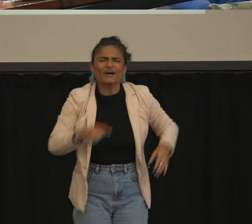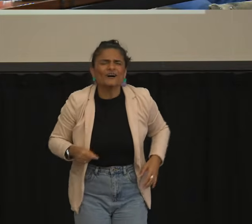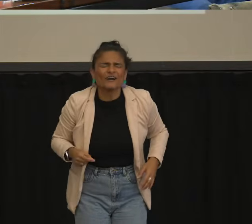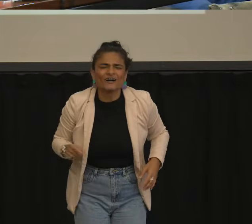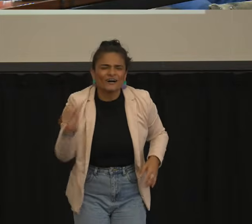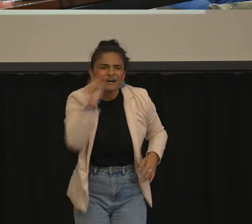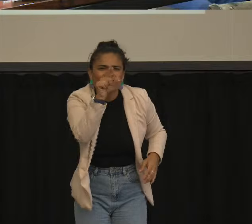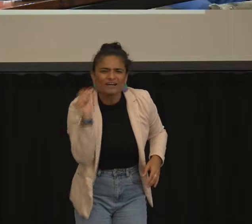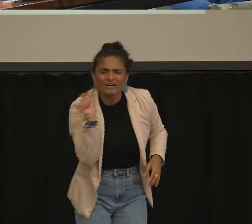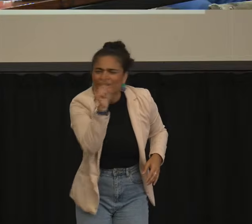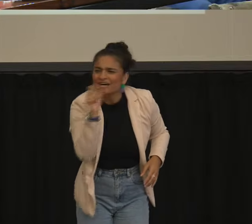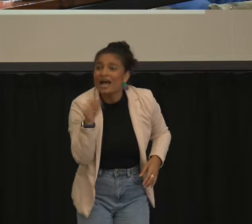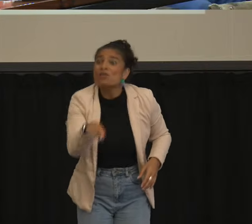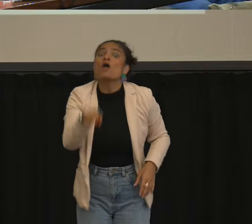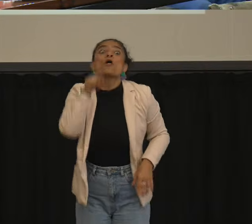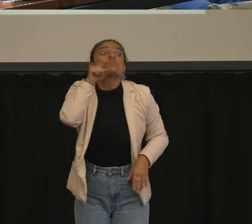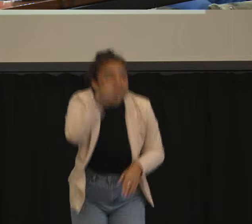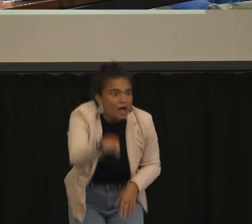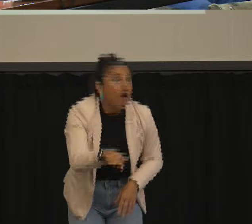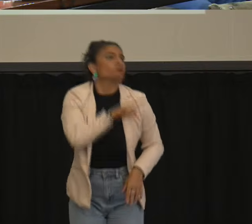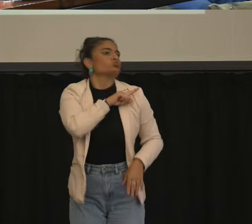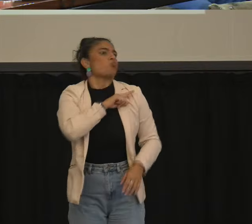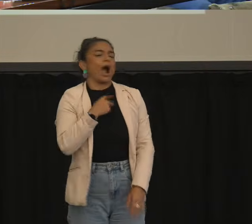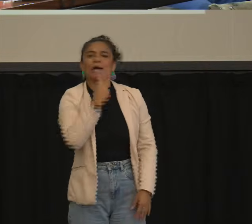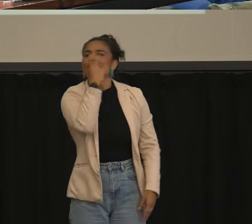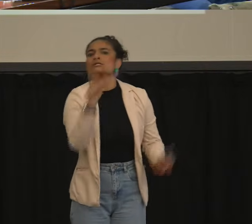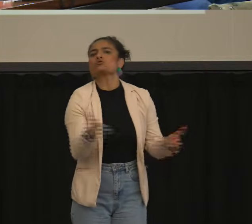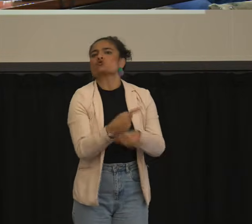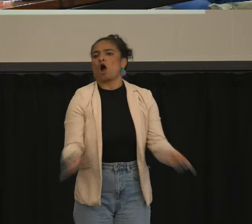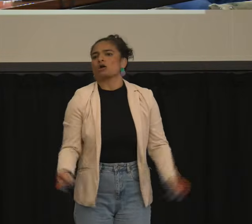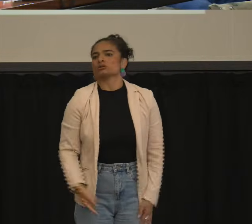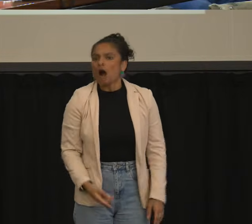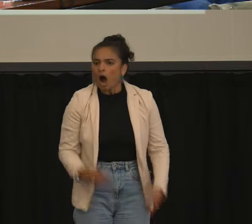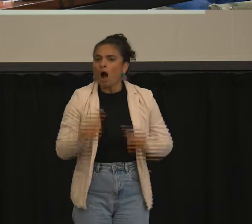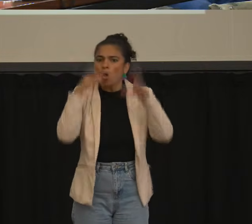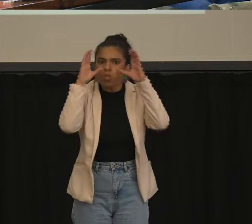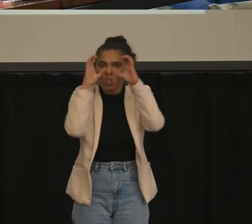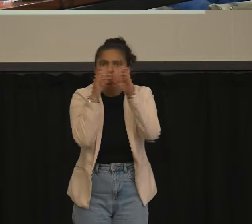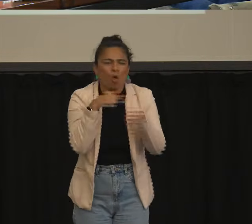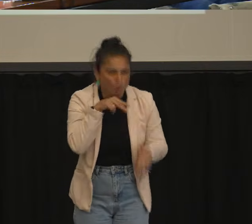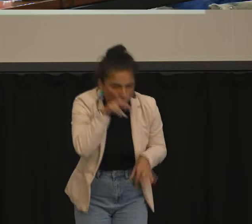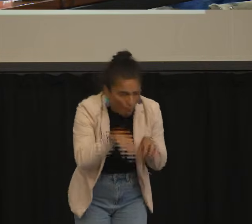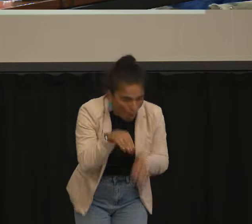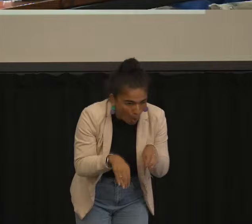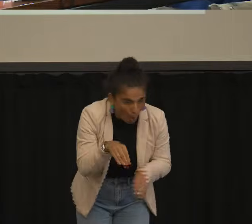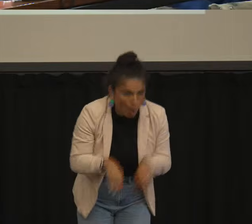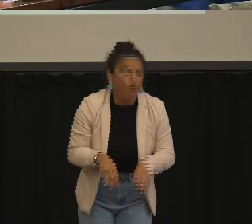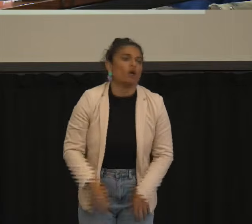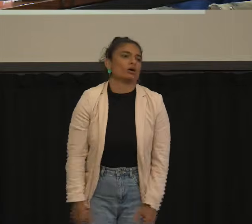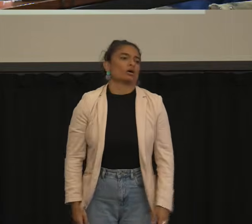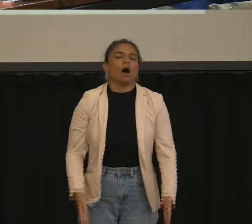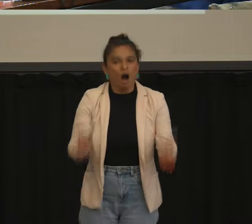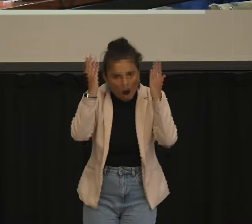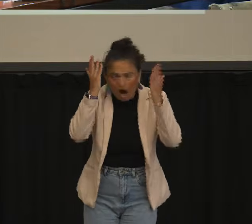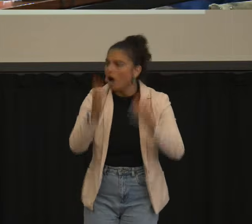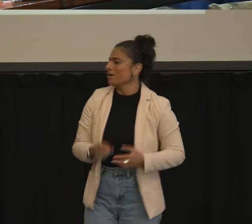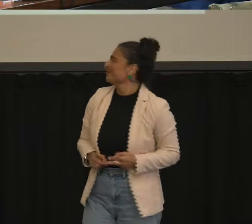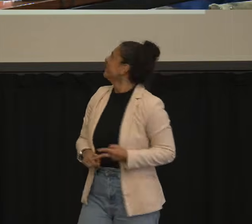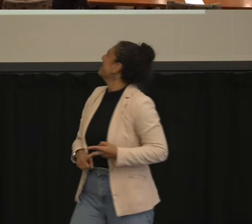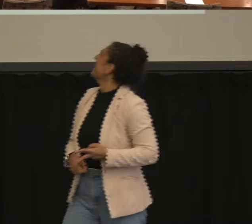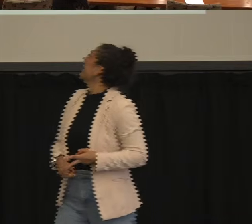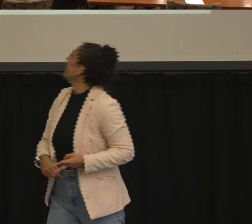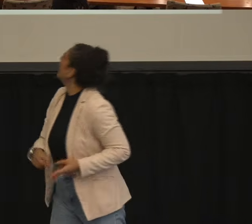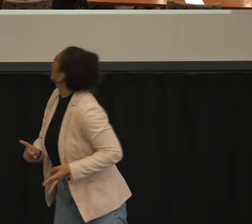And I was responsible for that Excel sheet. And I think that's why I can't see now. I think my vision was impaired